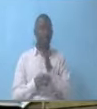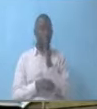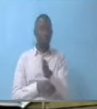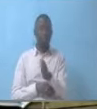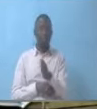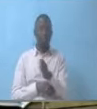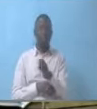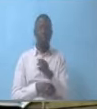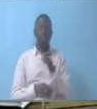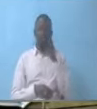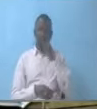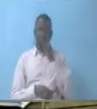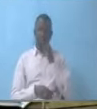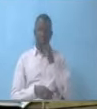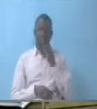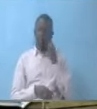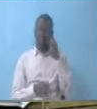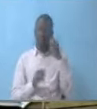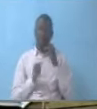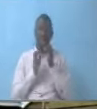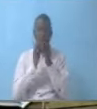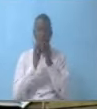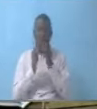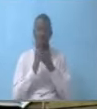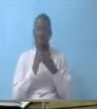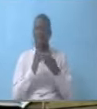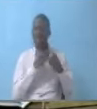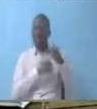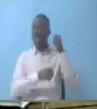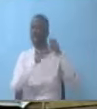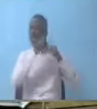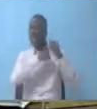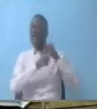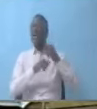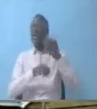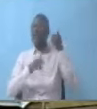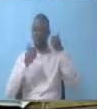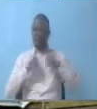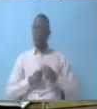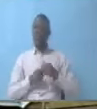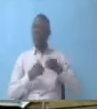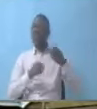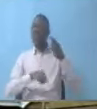there is a genesis to this, yes, even as far back as the civilian government.